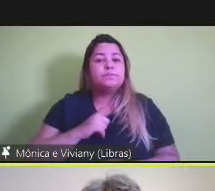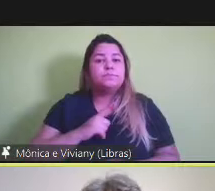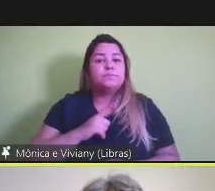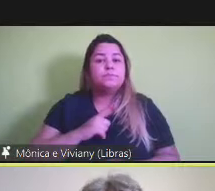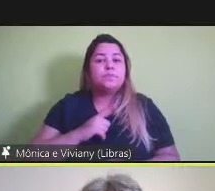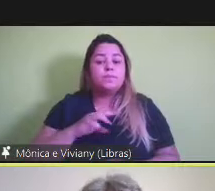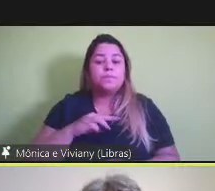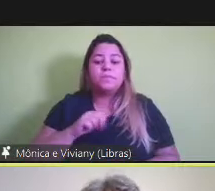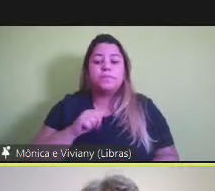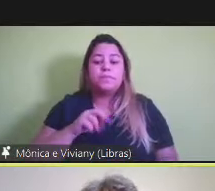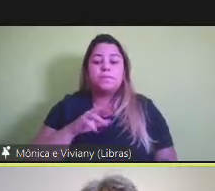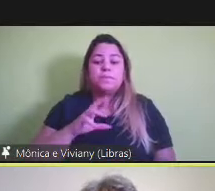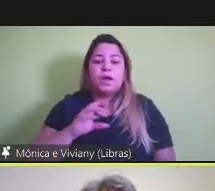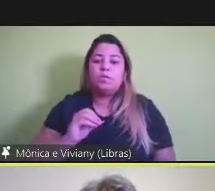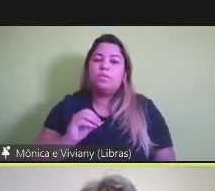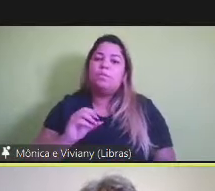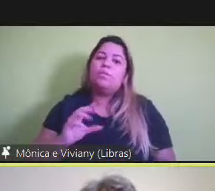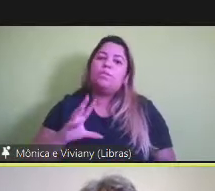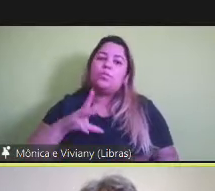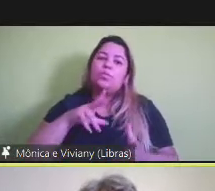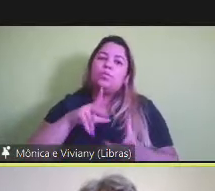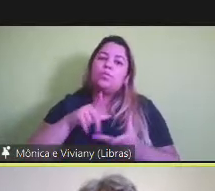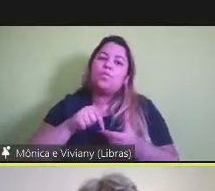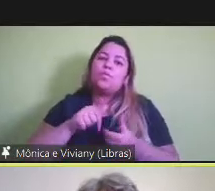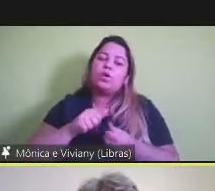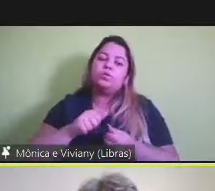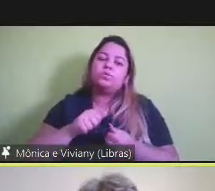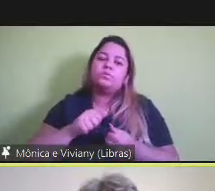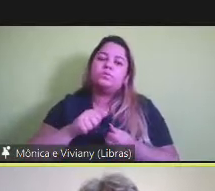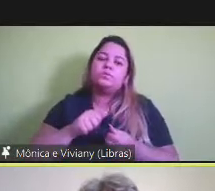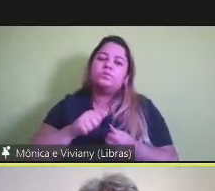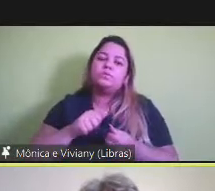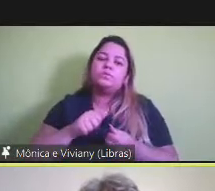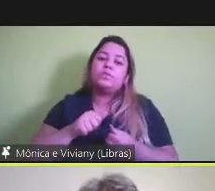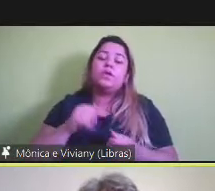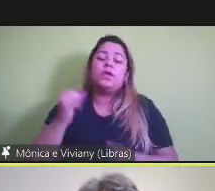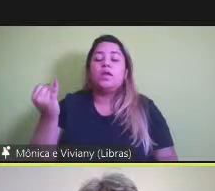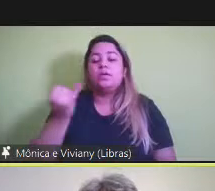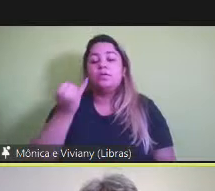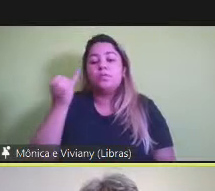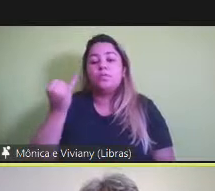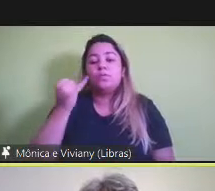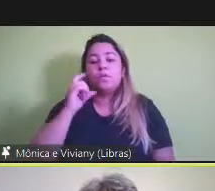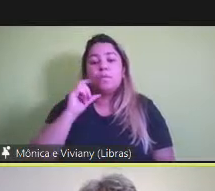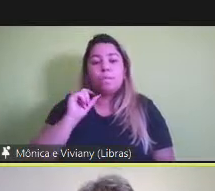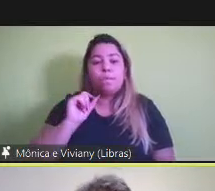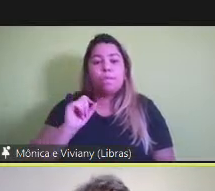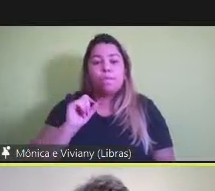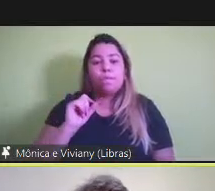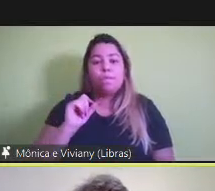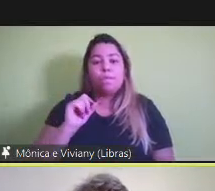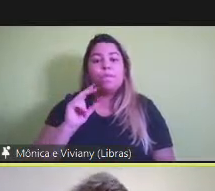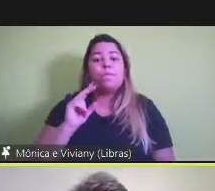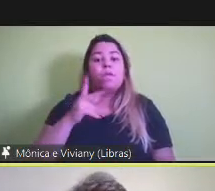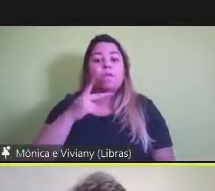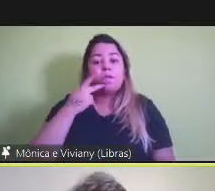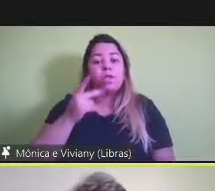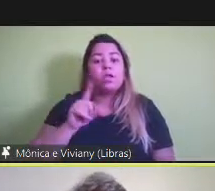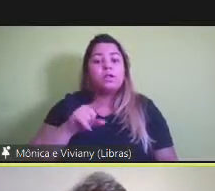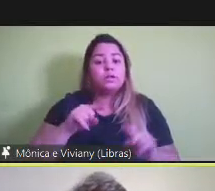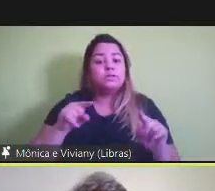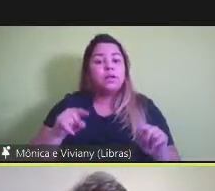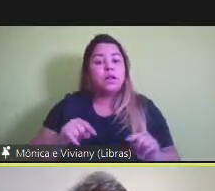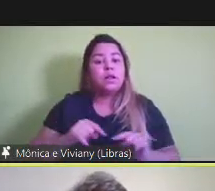going to have to deal with this world that is more macro. And that's why it's important for us to talk